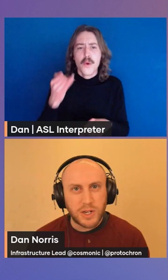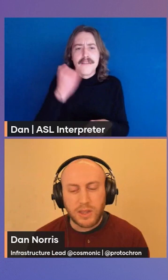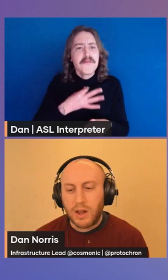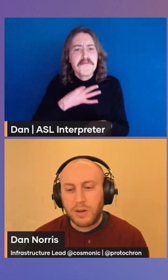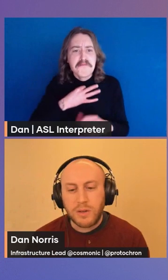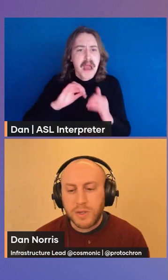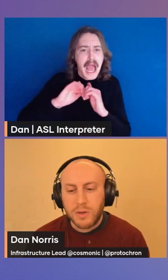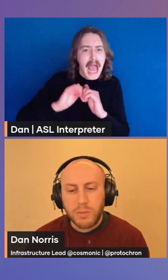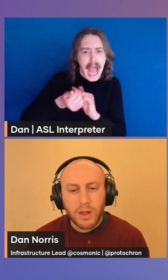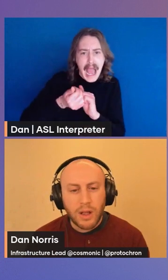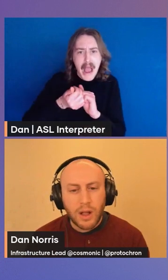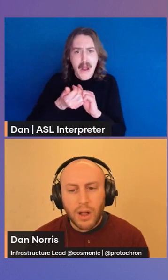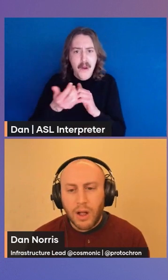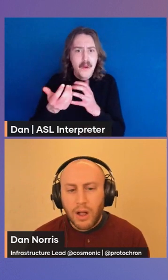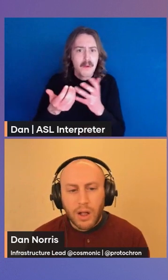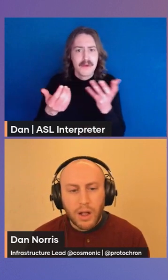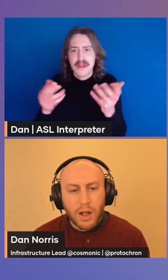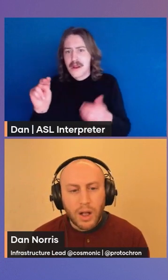I'd check that out on YouTube.